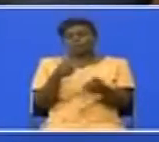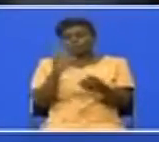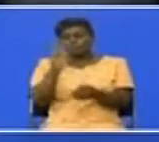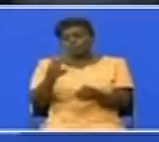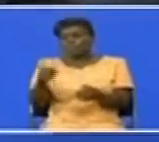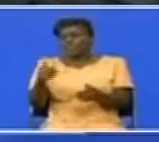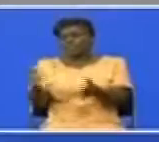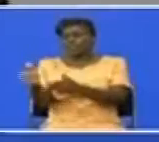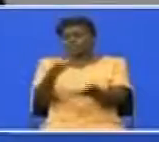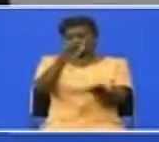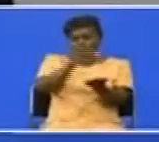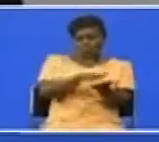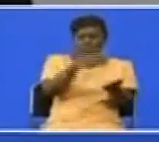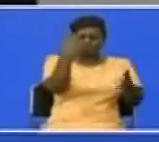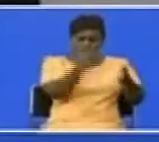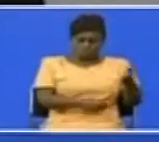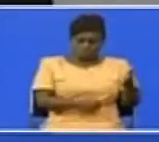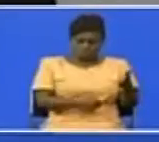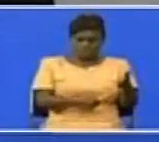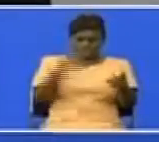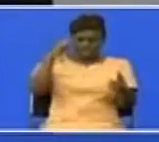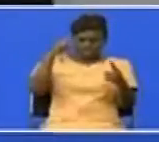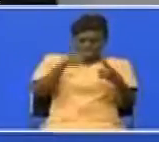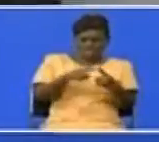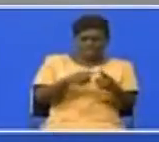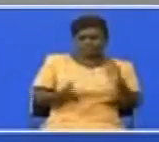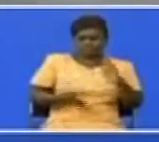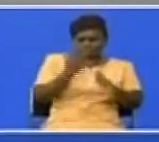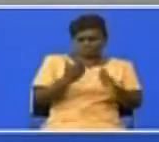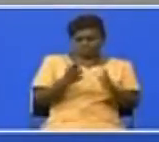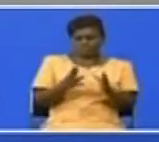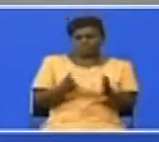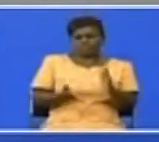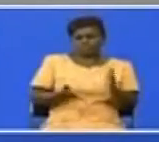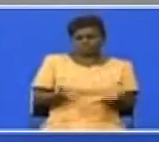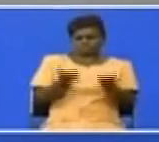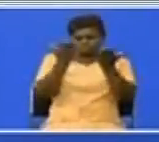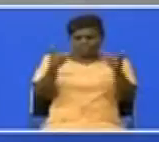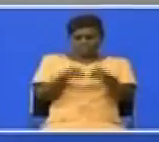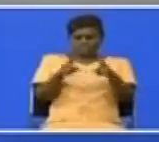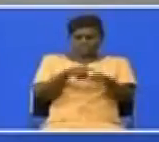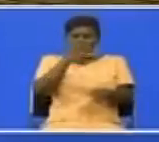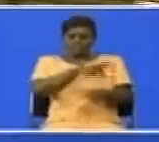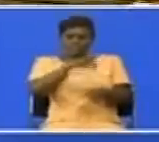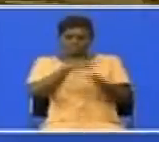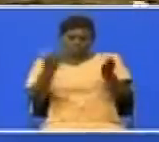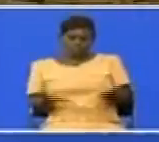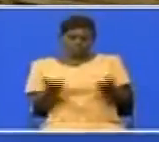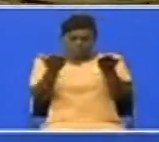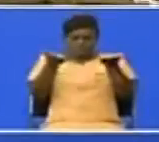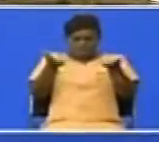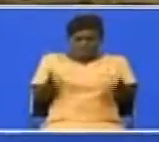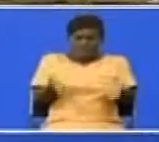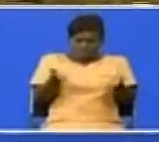of scaling down operational costs so as to improve efficiency and also increase farmers' earnings. And